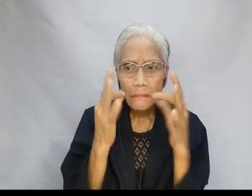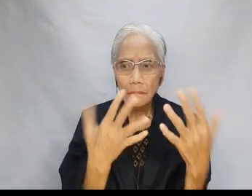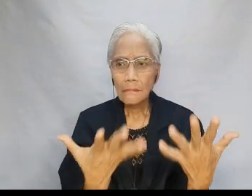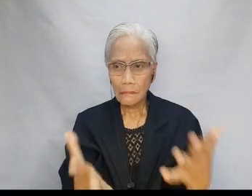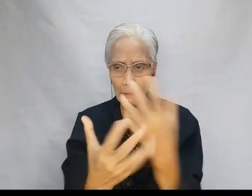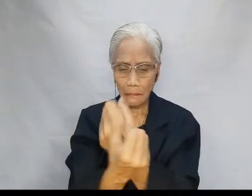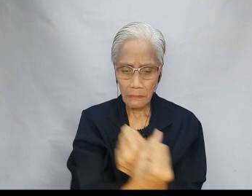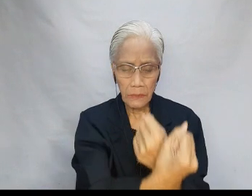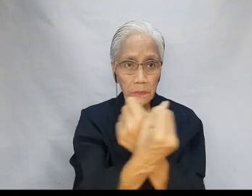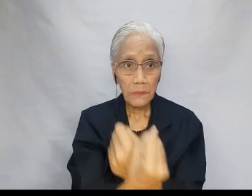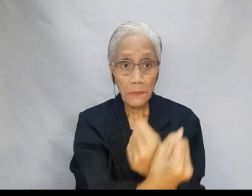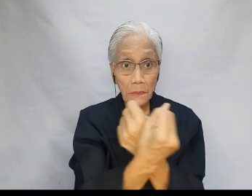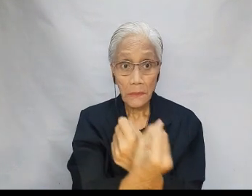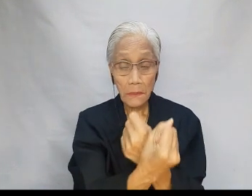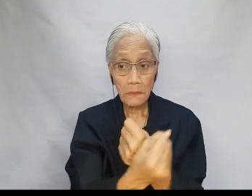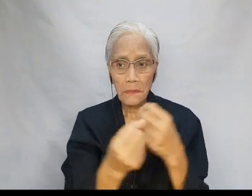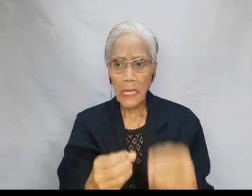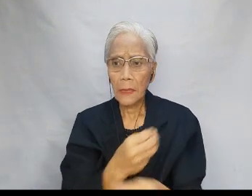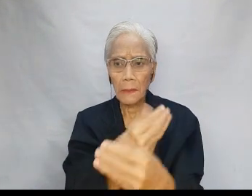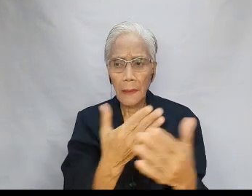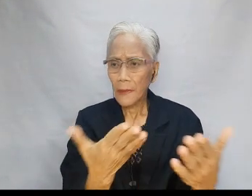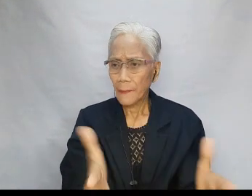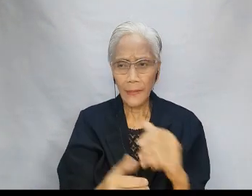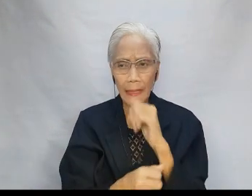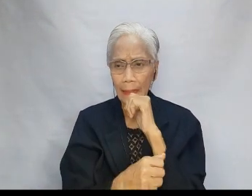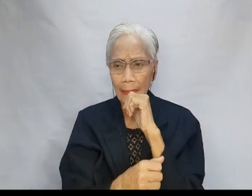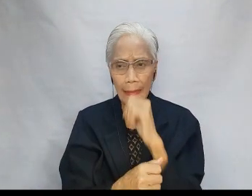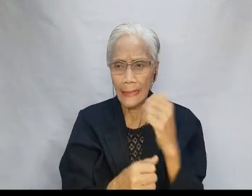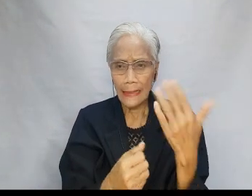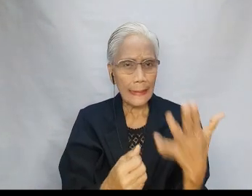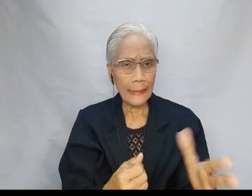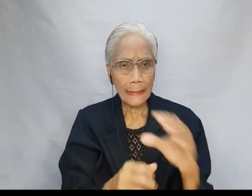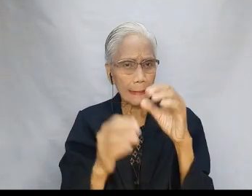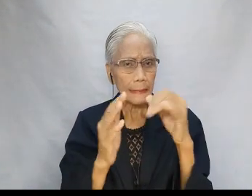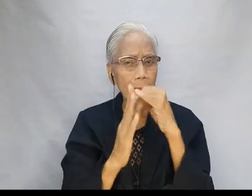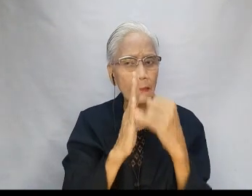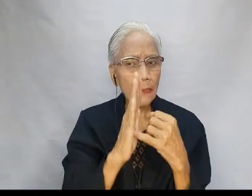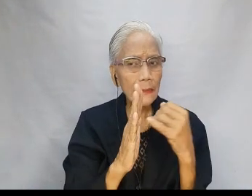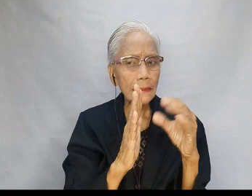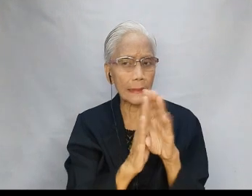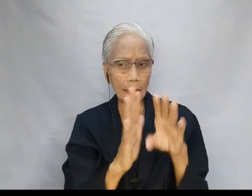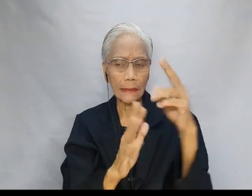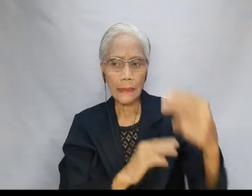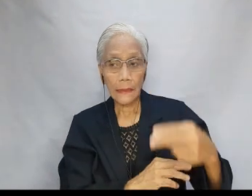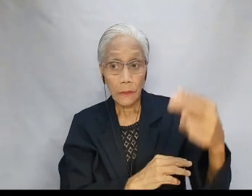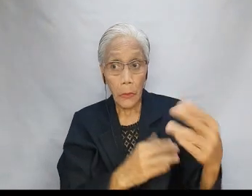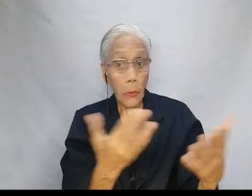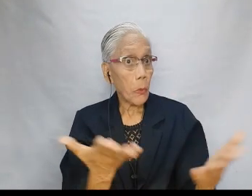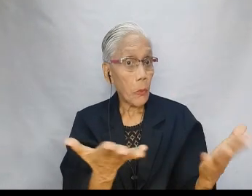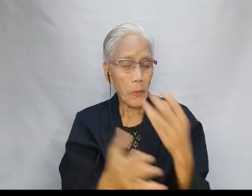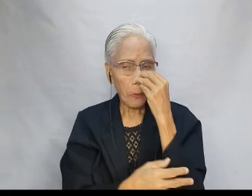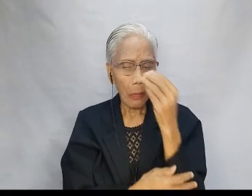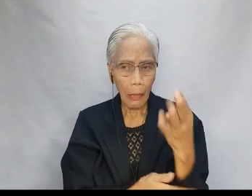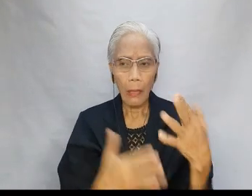people into enslavement and giving rise to an unprecedented injustice in history, where a